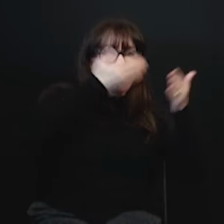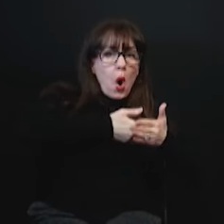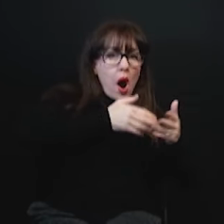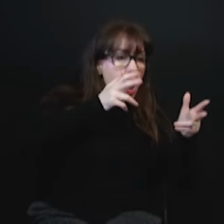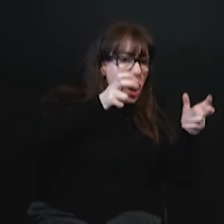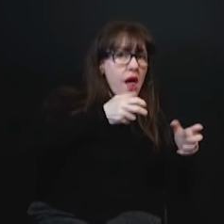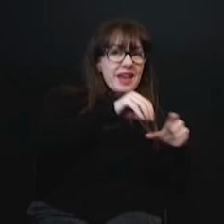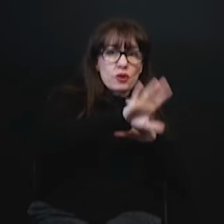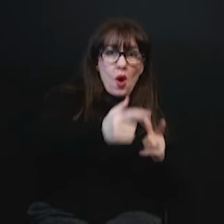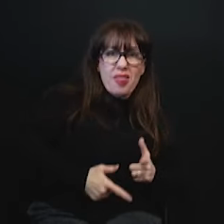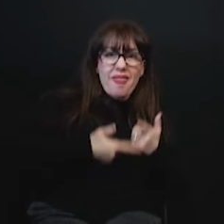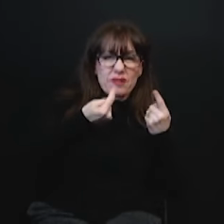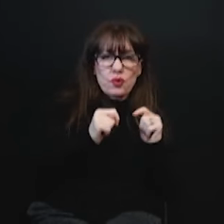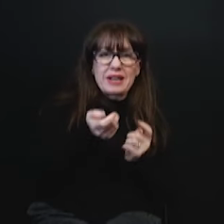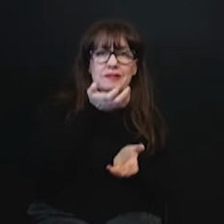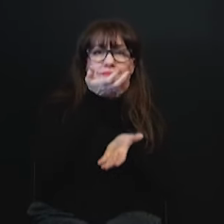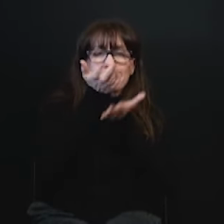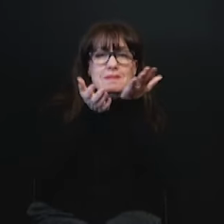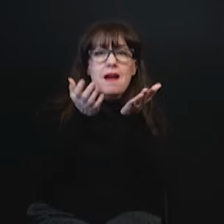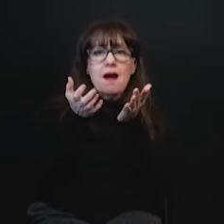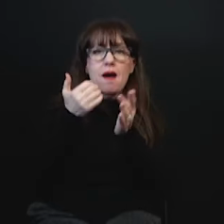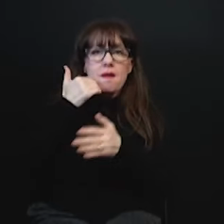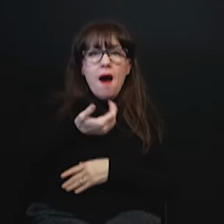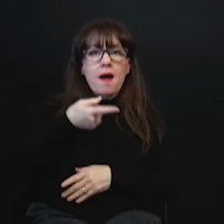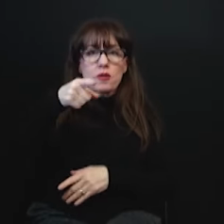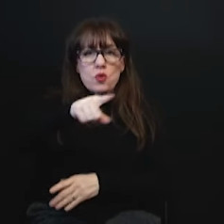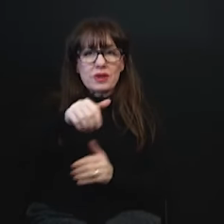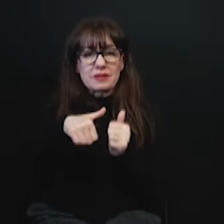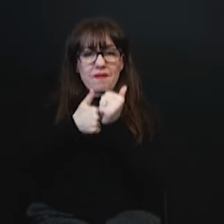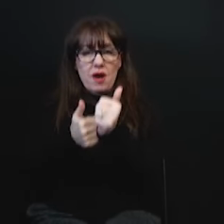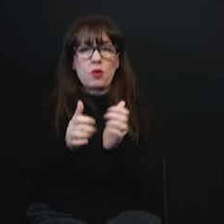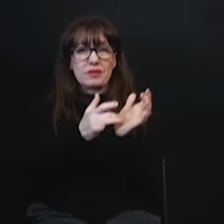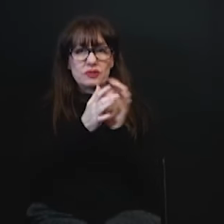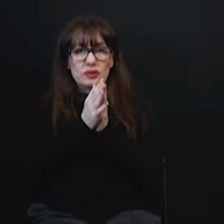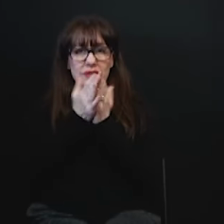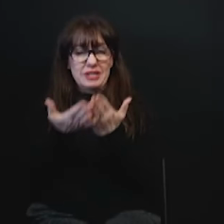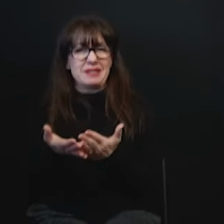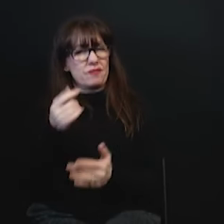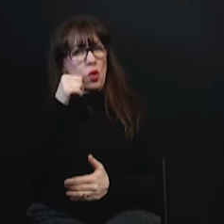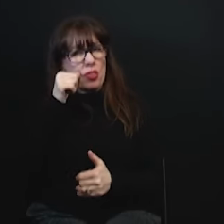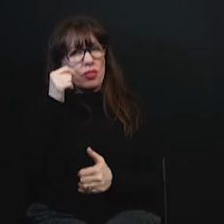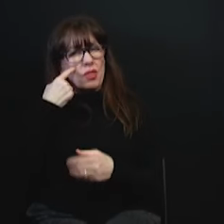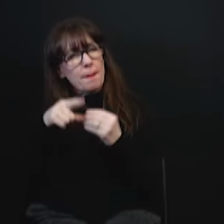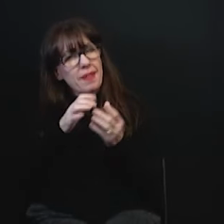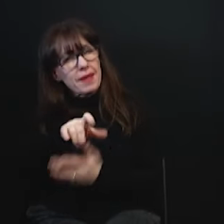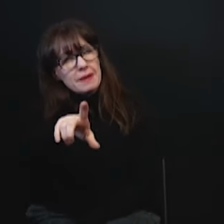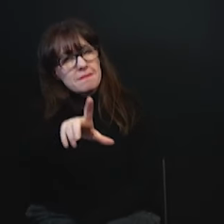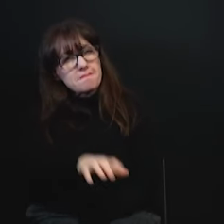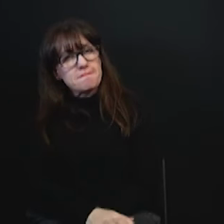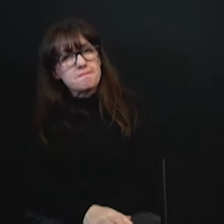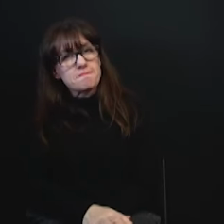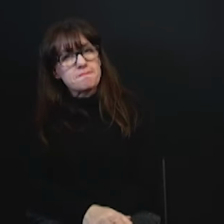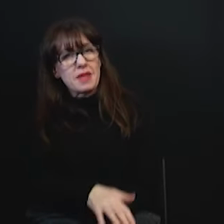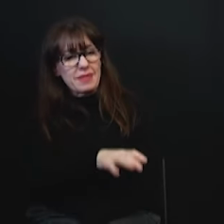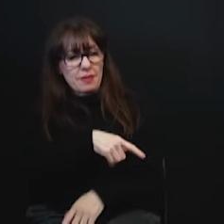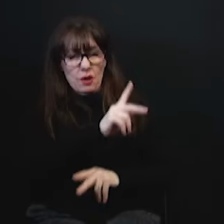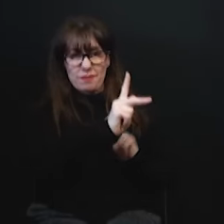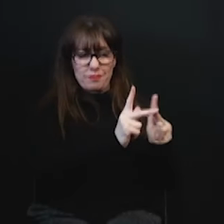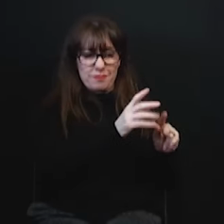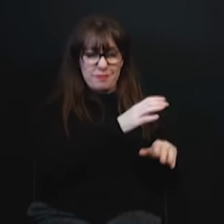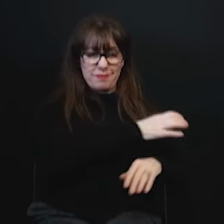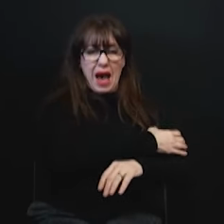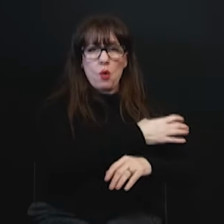life attempting to disgrace and defeat you as a follower of Jesus? Have you ever thought about it like that? That there are powers that